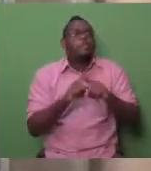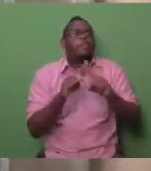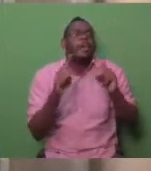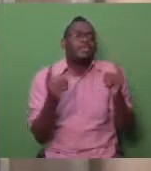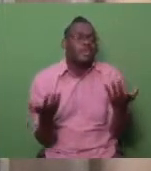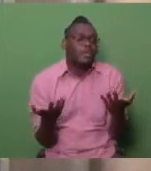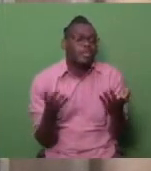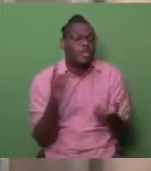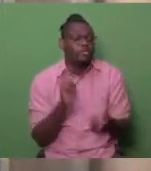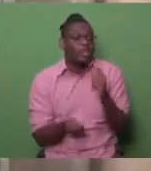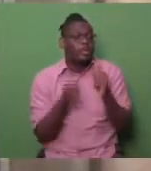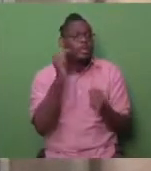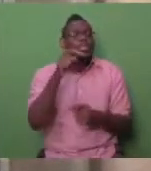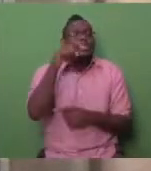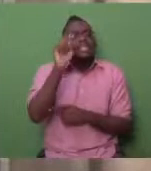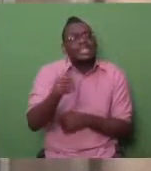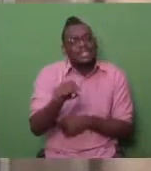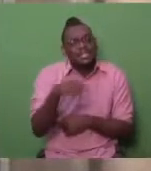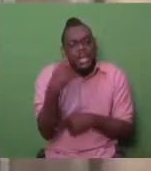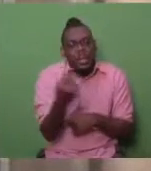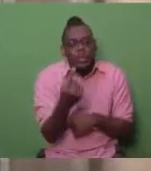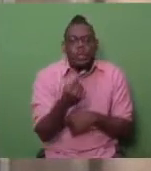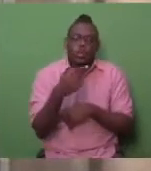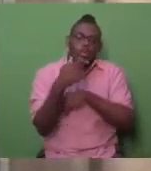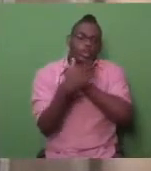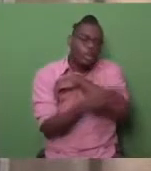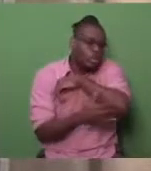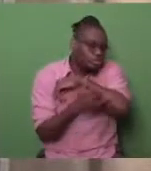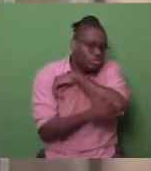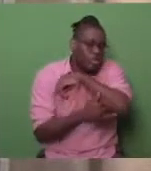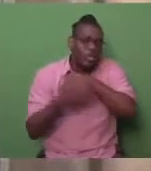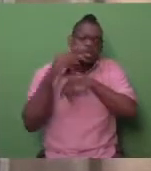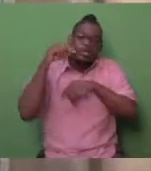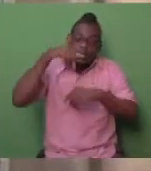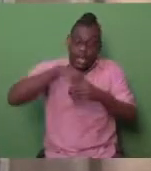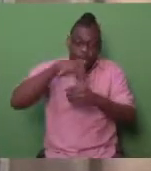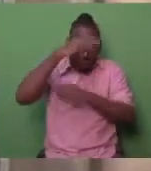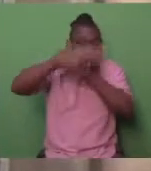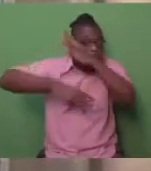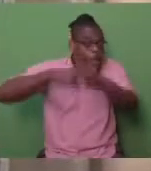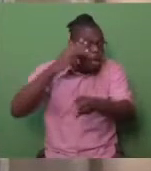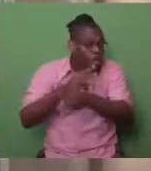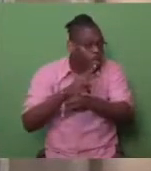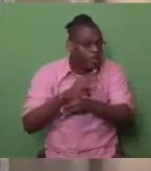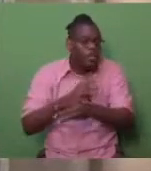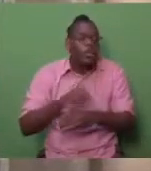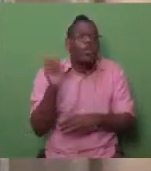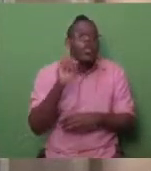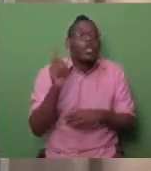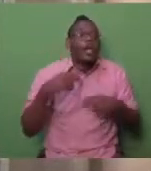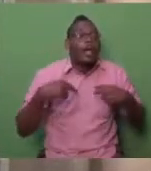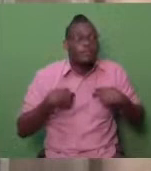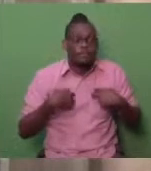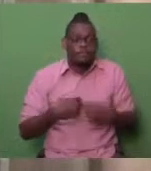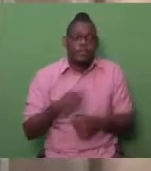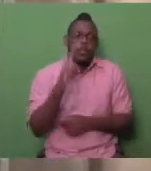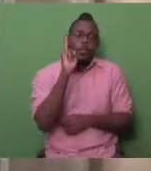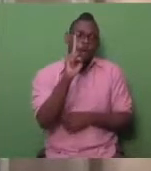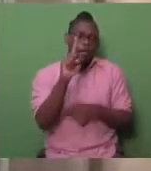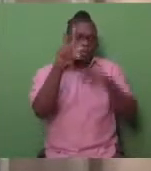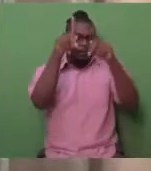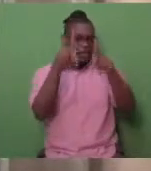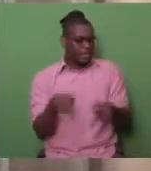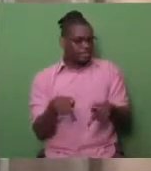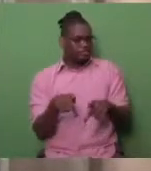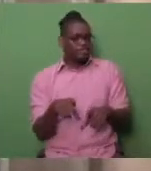direct beneficiary of a government rental agreement. It seems like there is stiff competition in the PNM camp for the